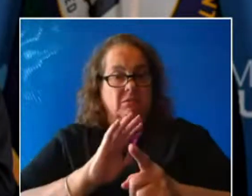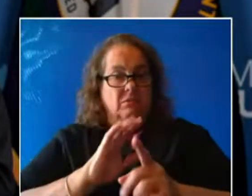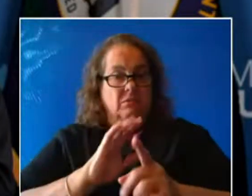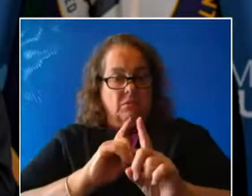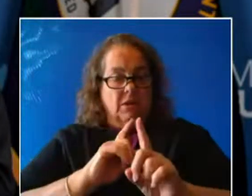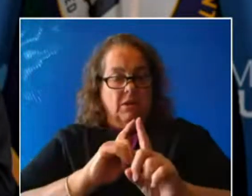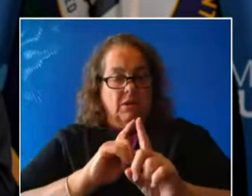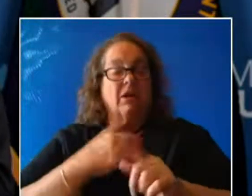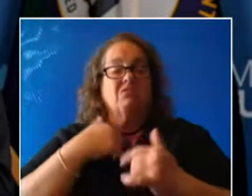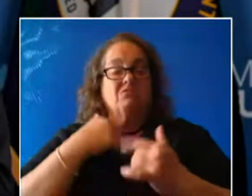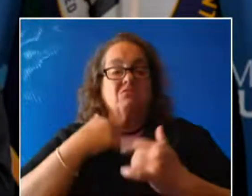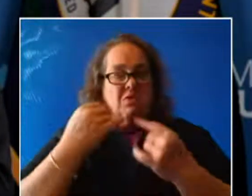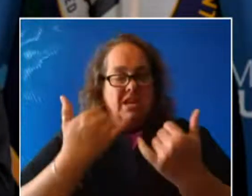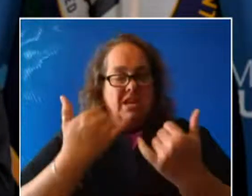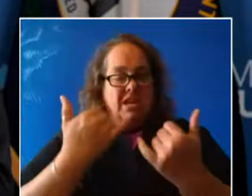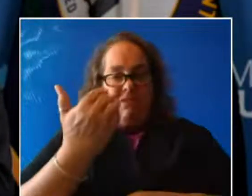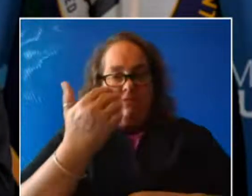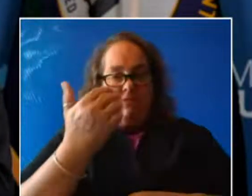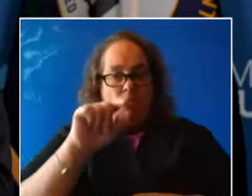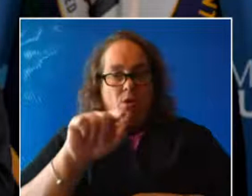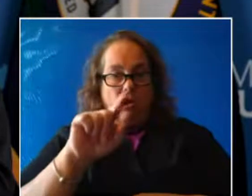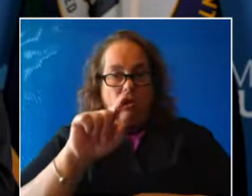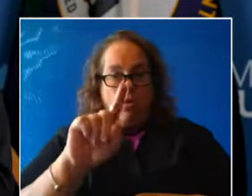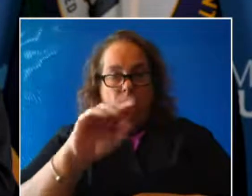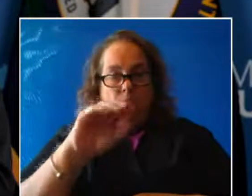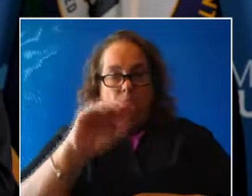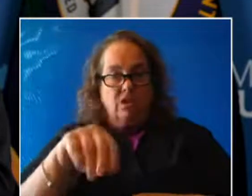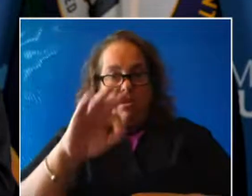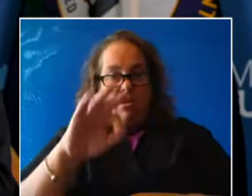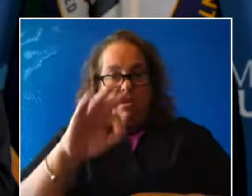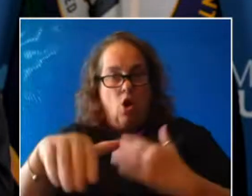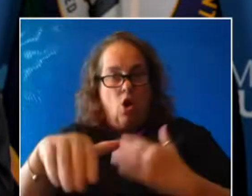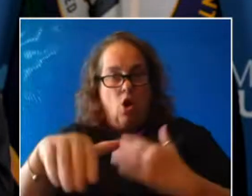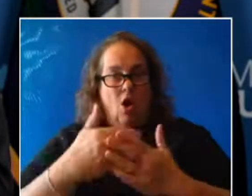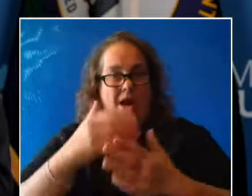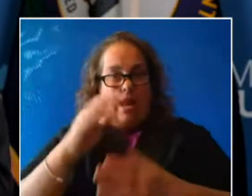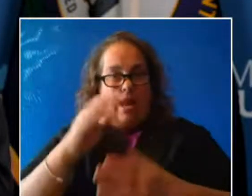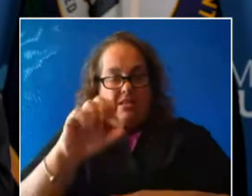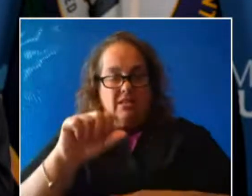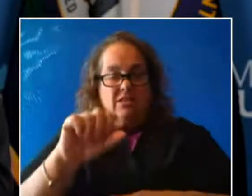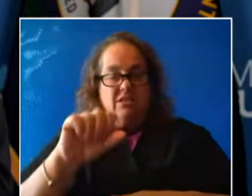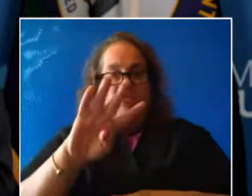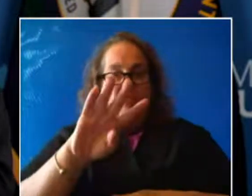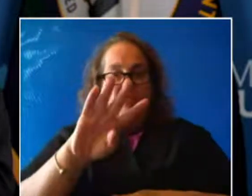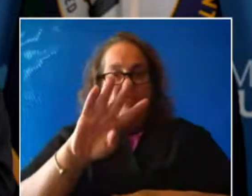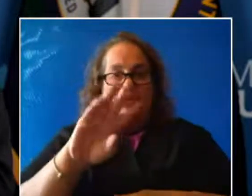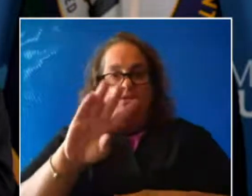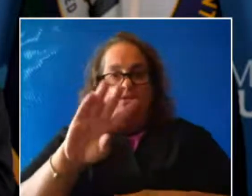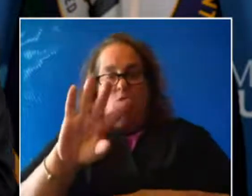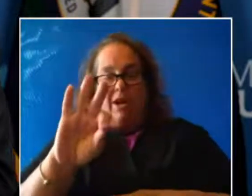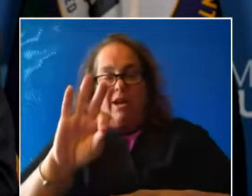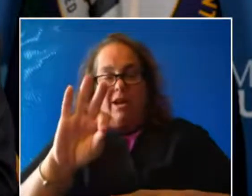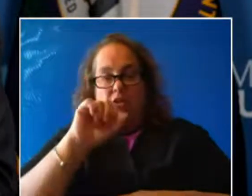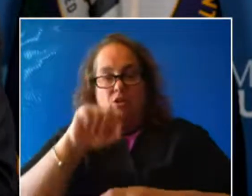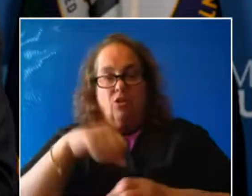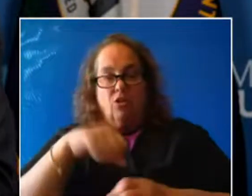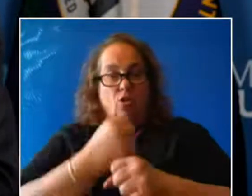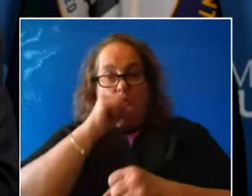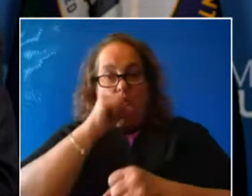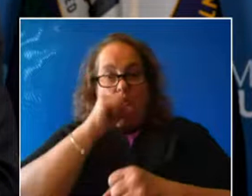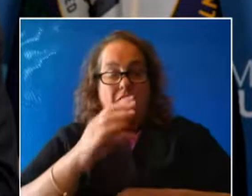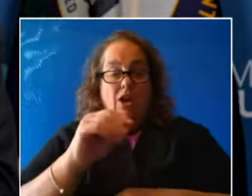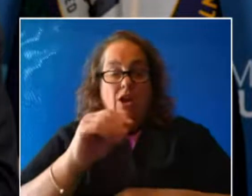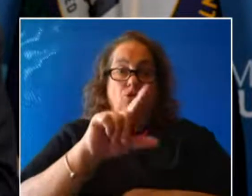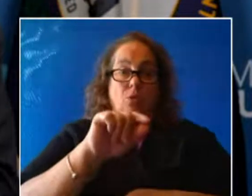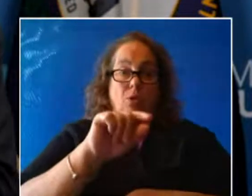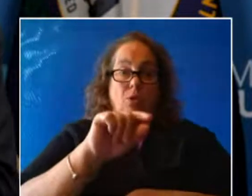15.1% of all cases are from 40 to 49-year-olds, and 20 to 39-year-olds, another 33.5.